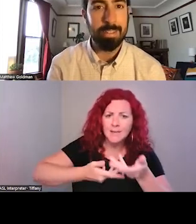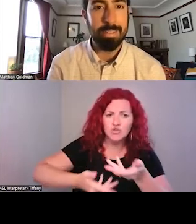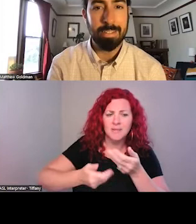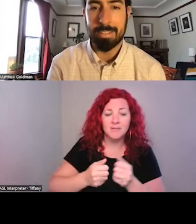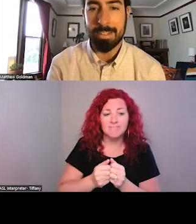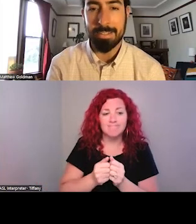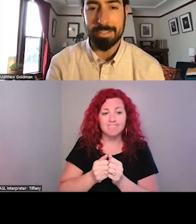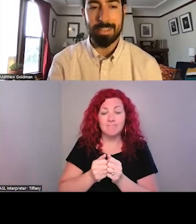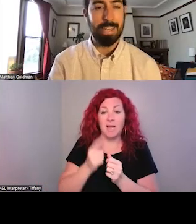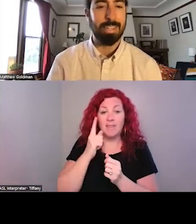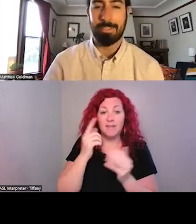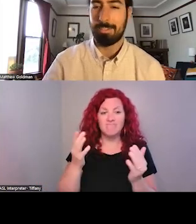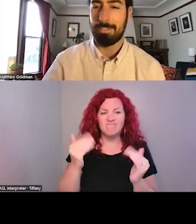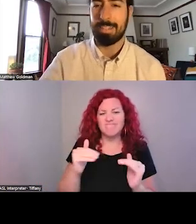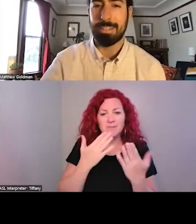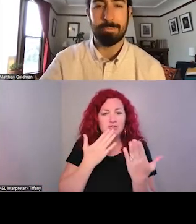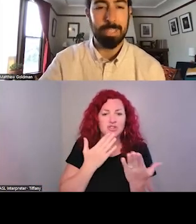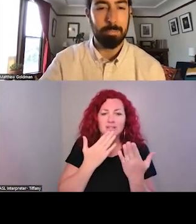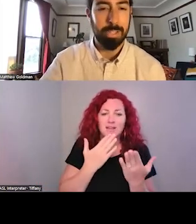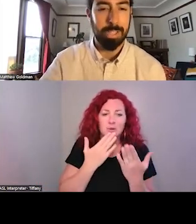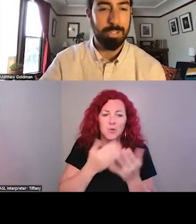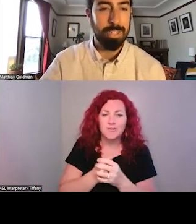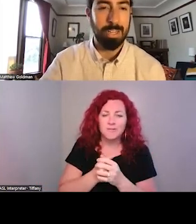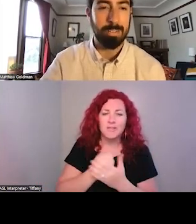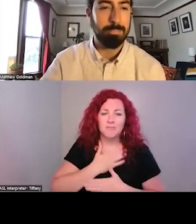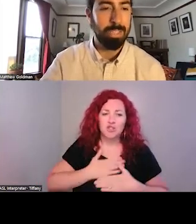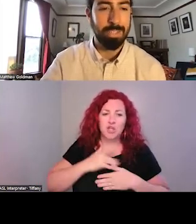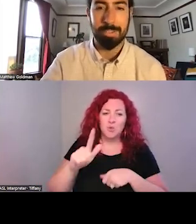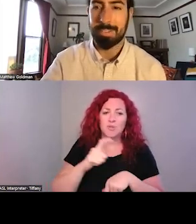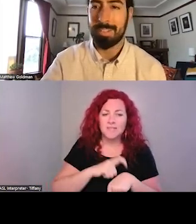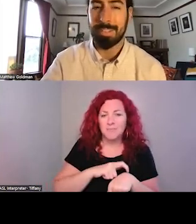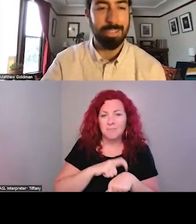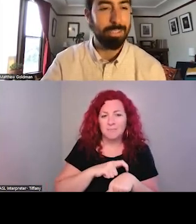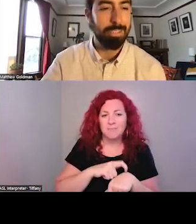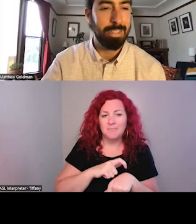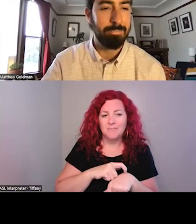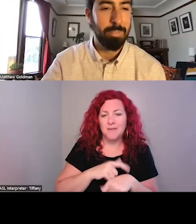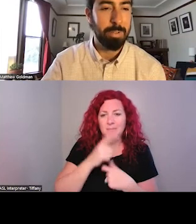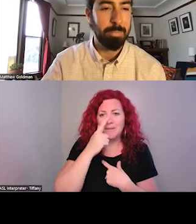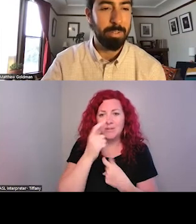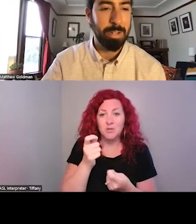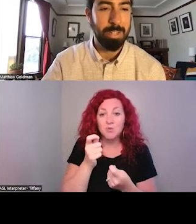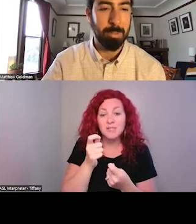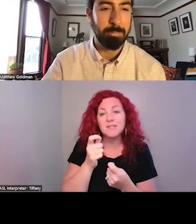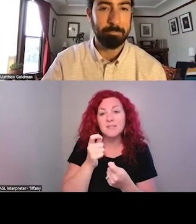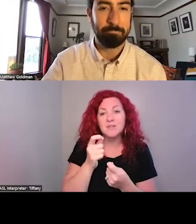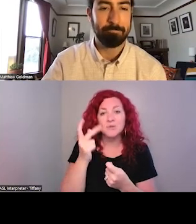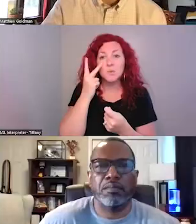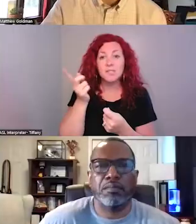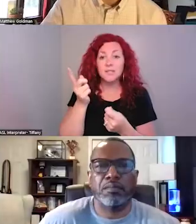I think the next slide is just a thank you, and really appreciate your time and interested to hear from the roundtable.